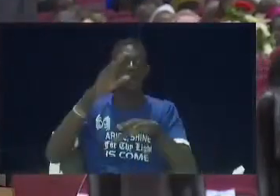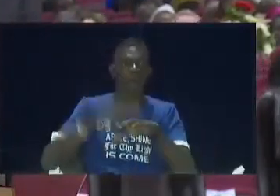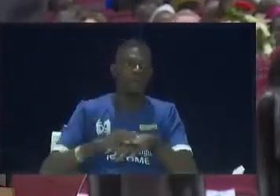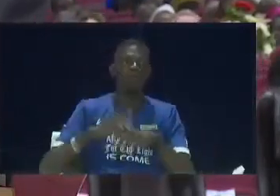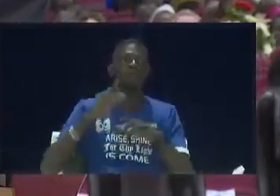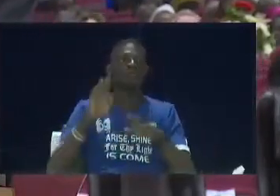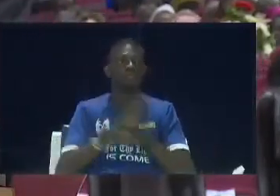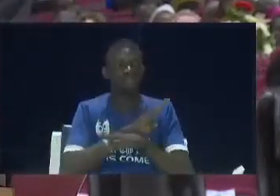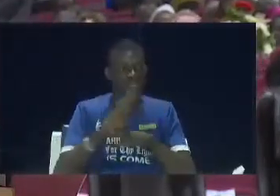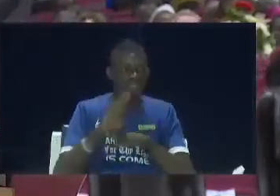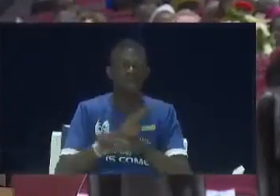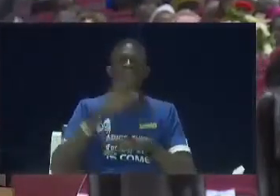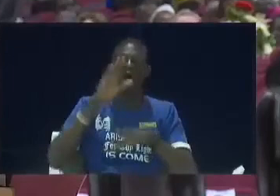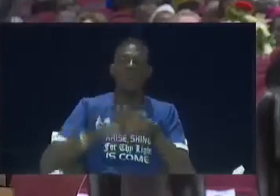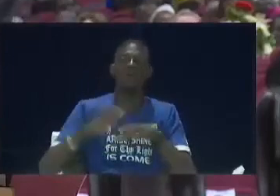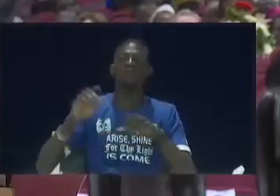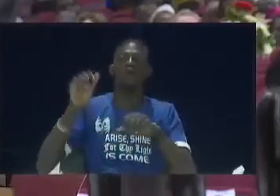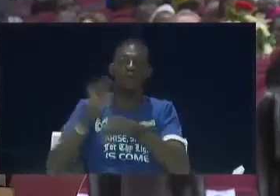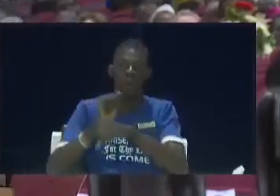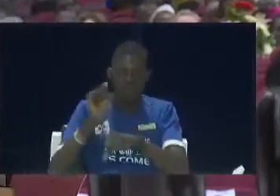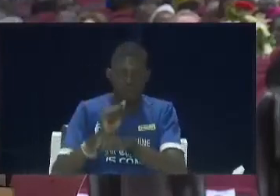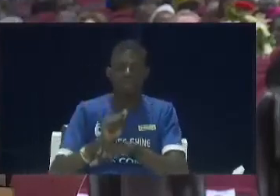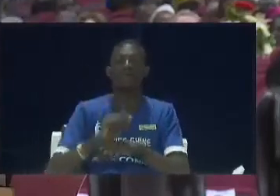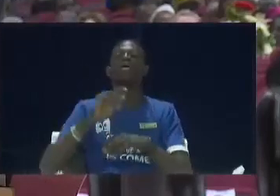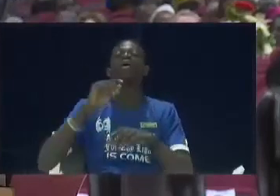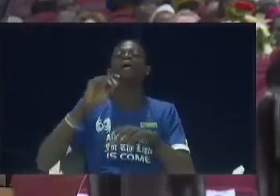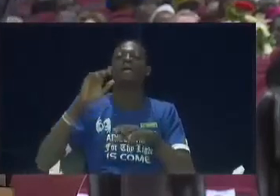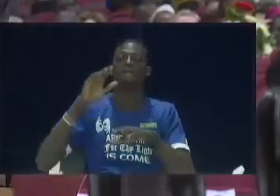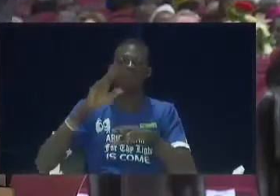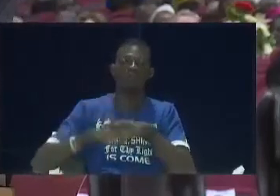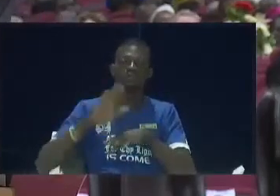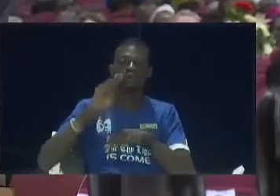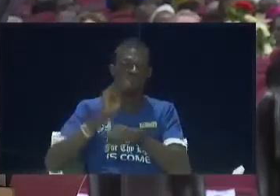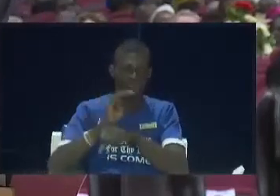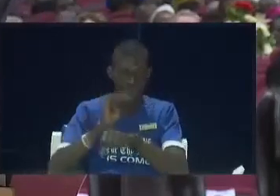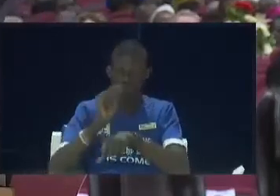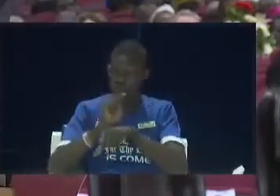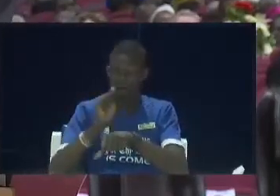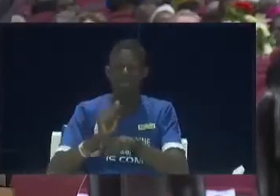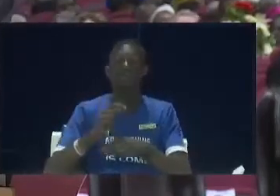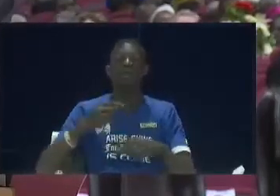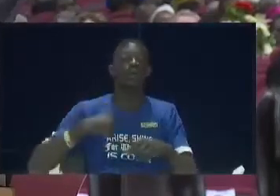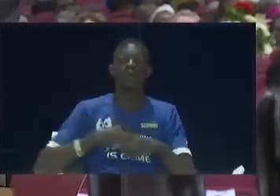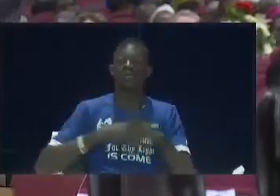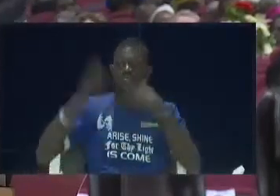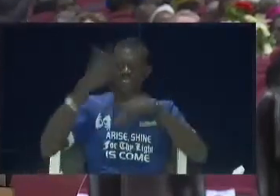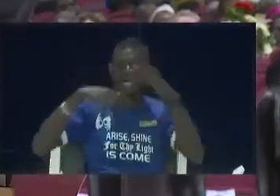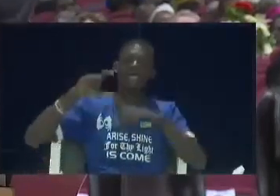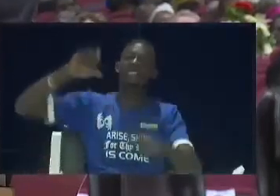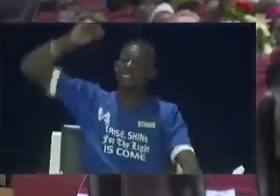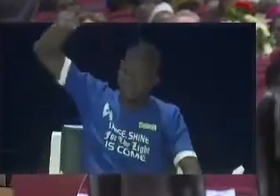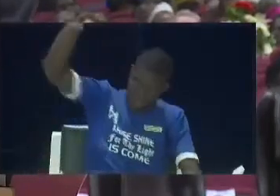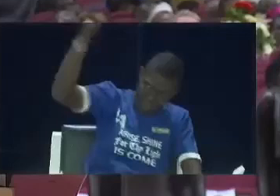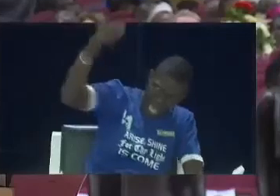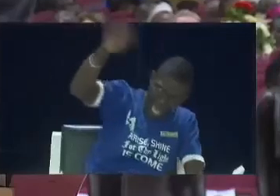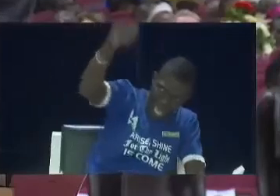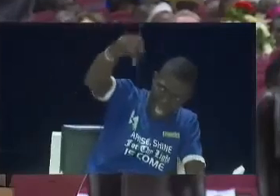your business, upon your career, upon your ministry, we say a resounding